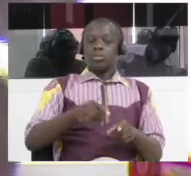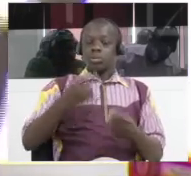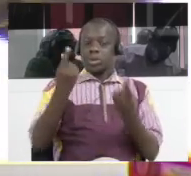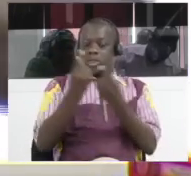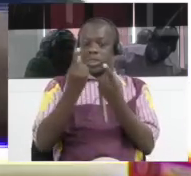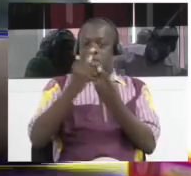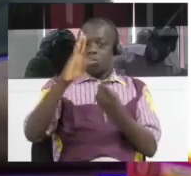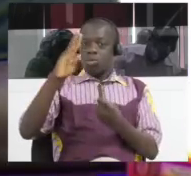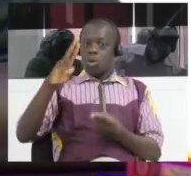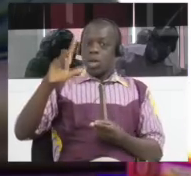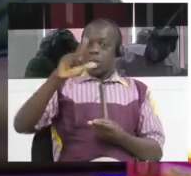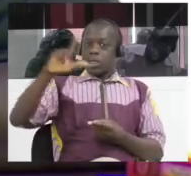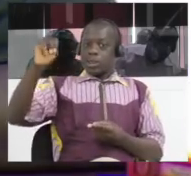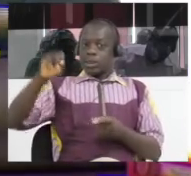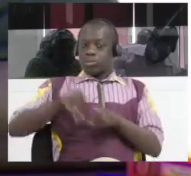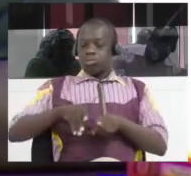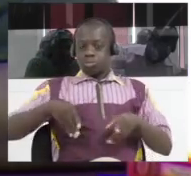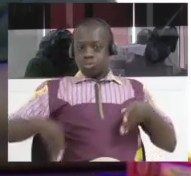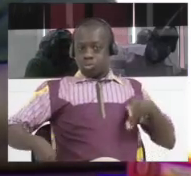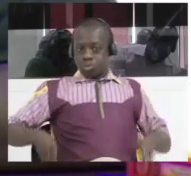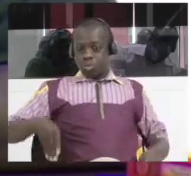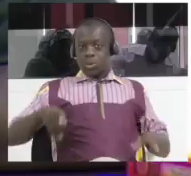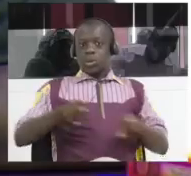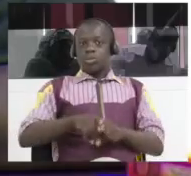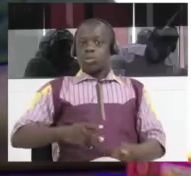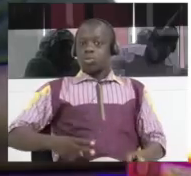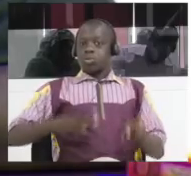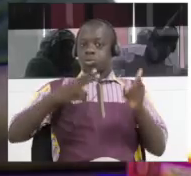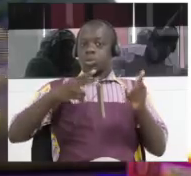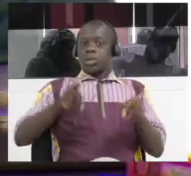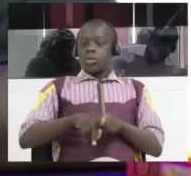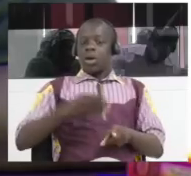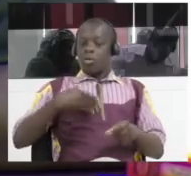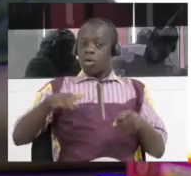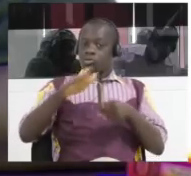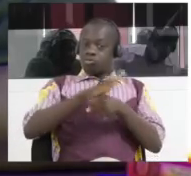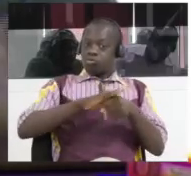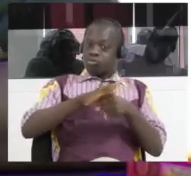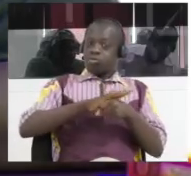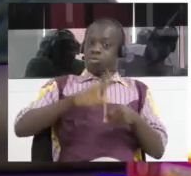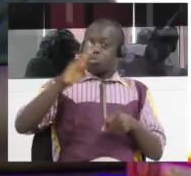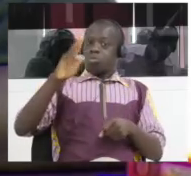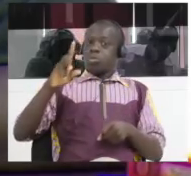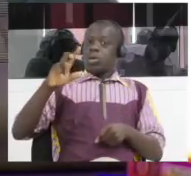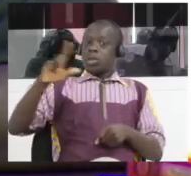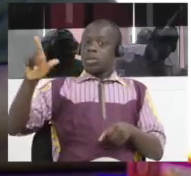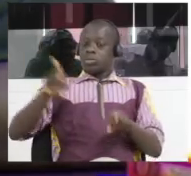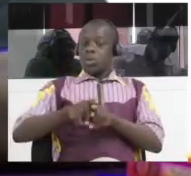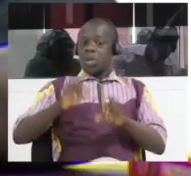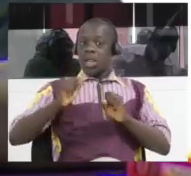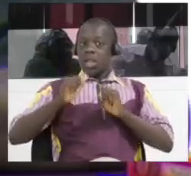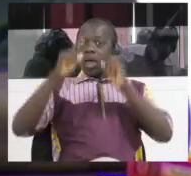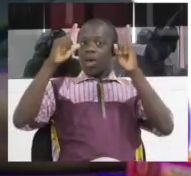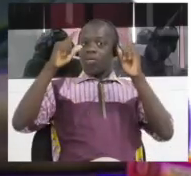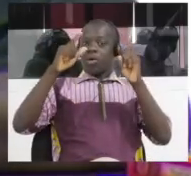and some magazines, with their weapons also loaded with with magazines, which I assume